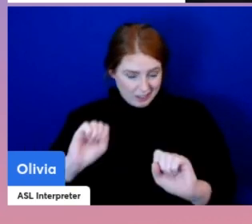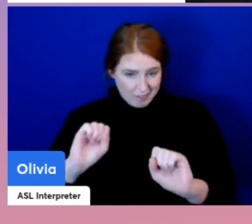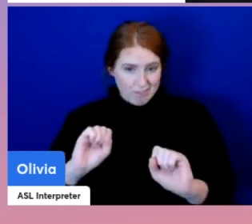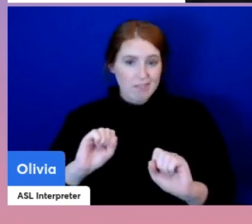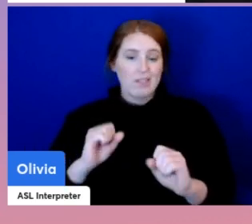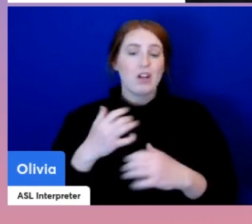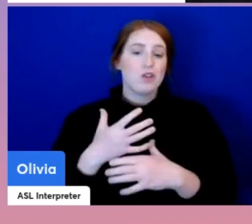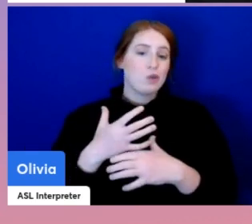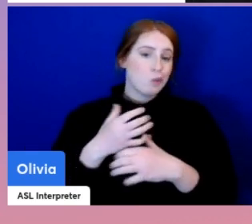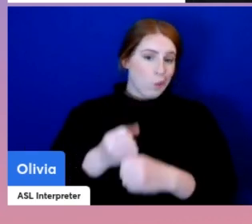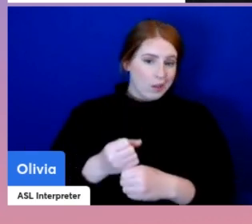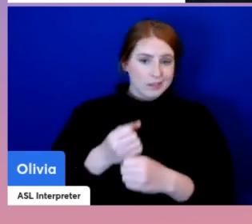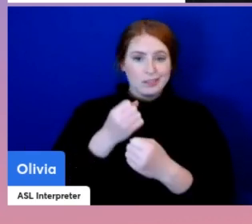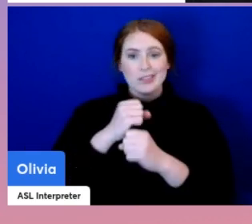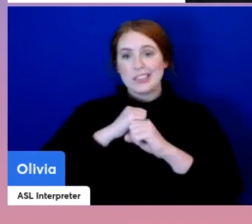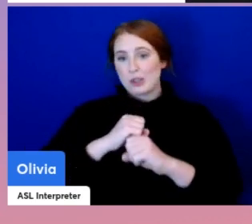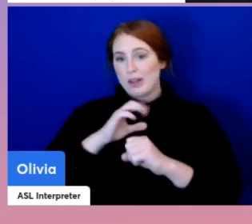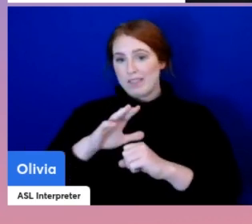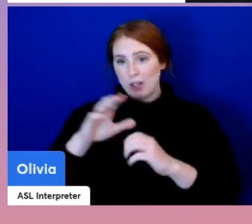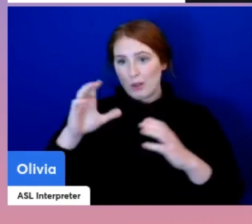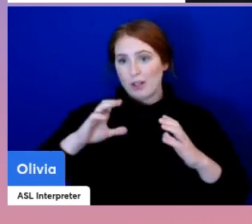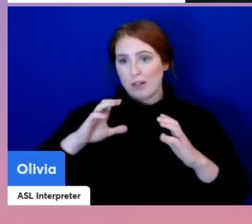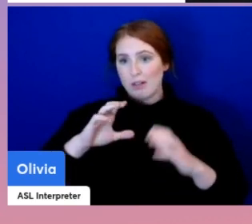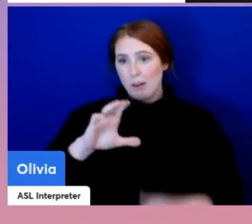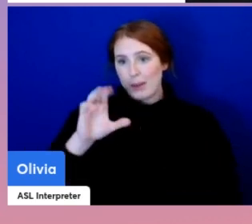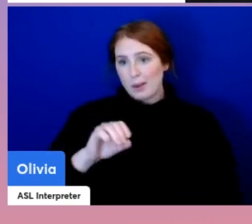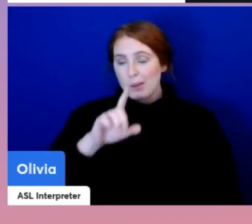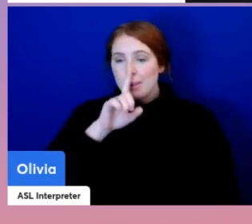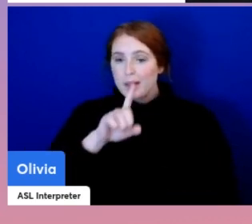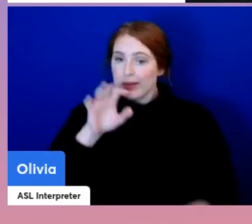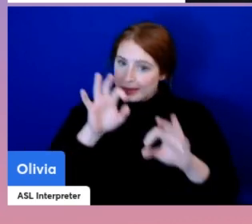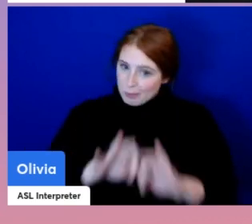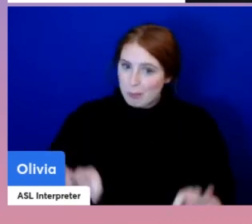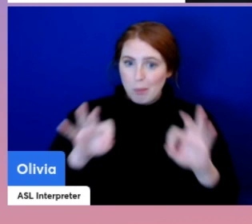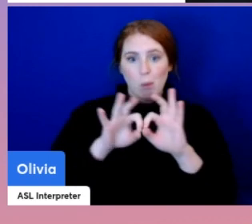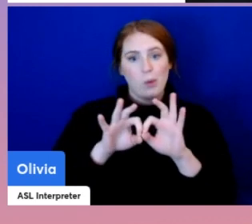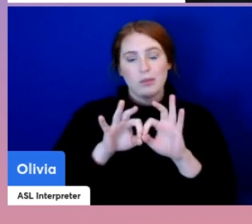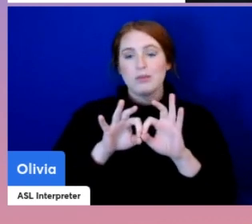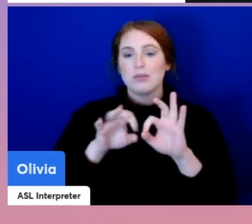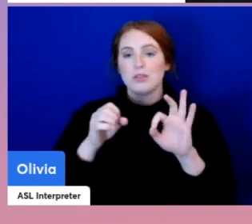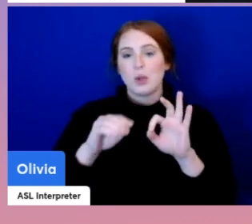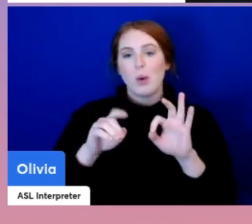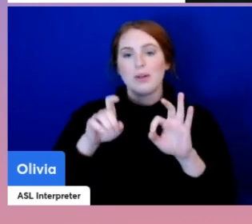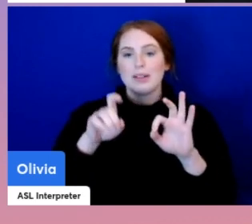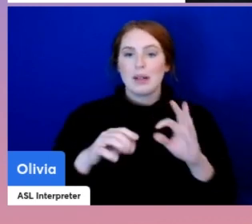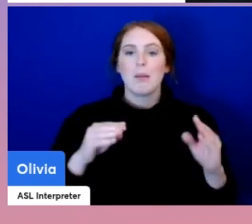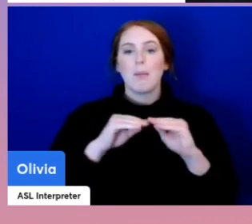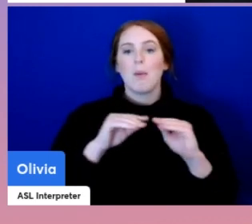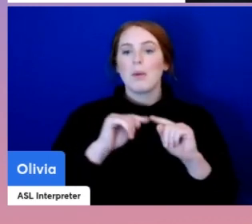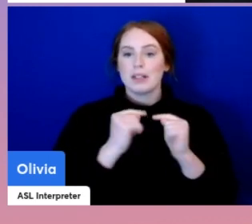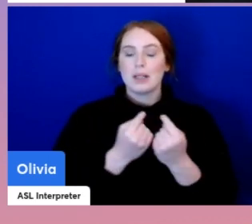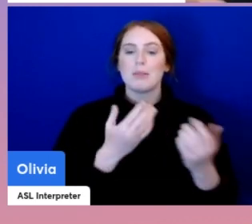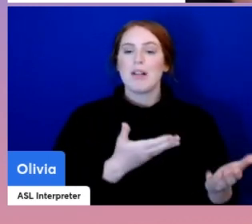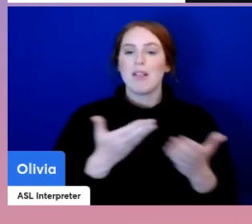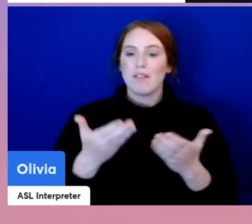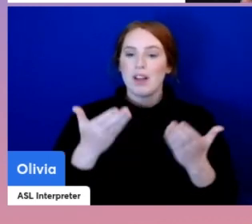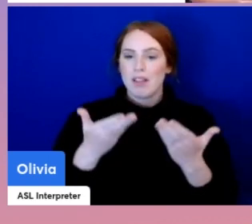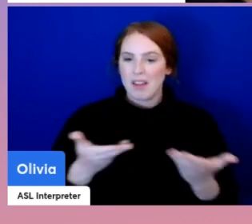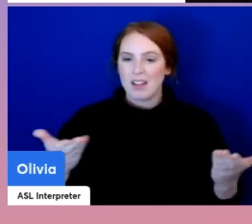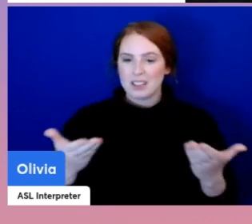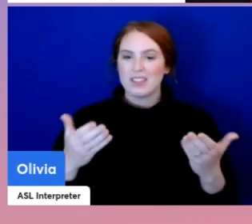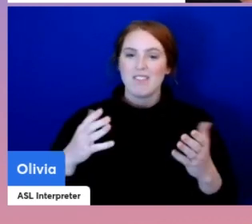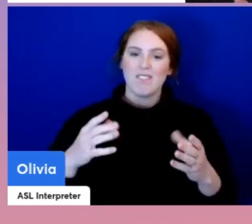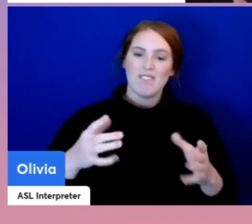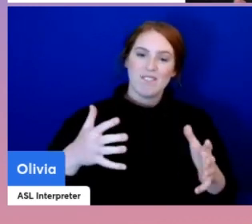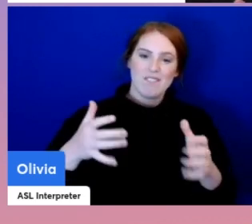of their company is a large part of their brand. They need to add more teams so they can deliver features faster for their customers and to provide upkeep